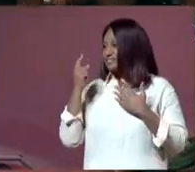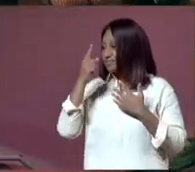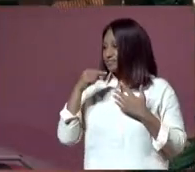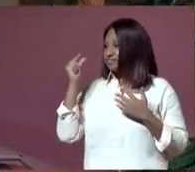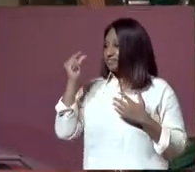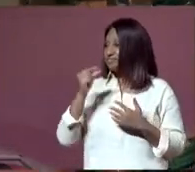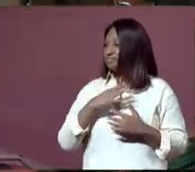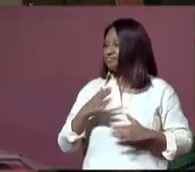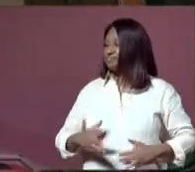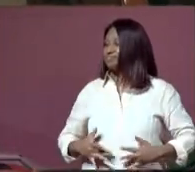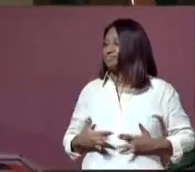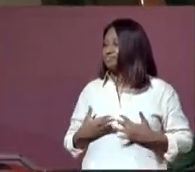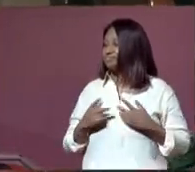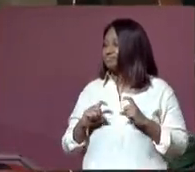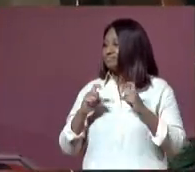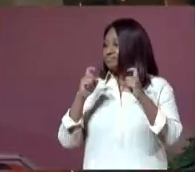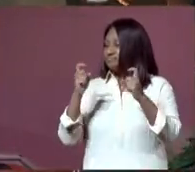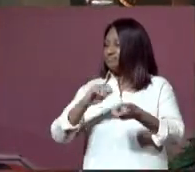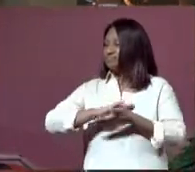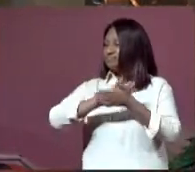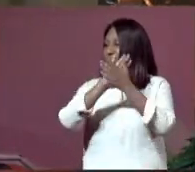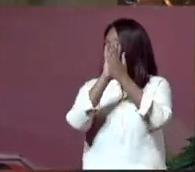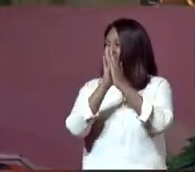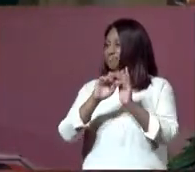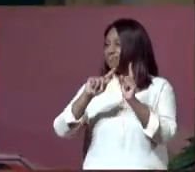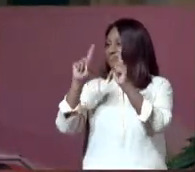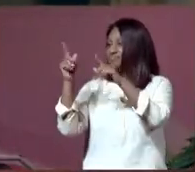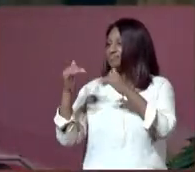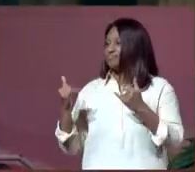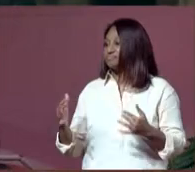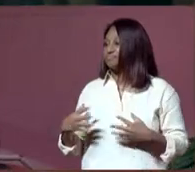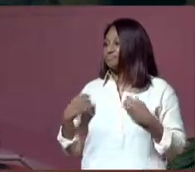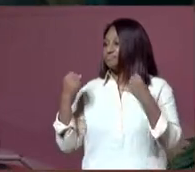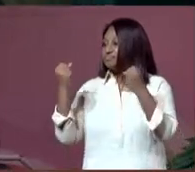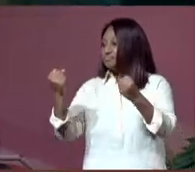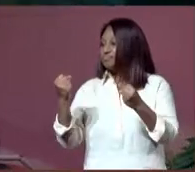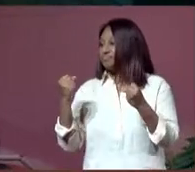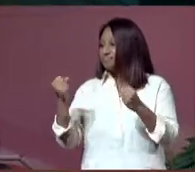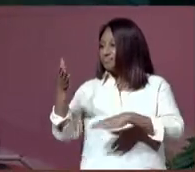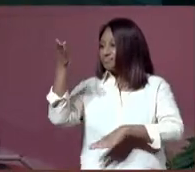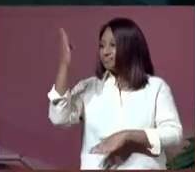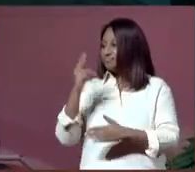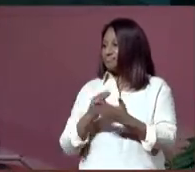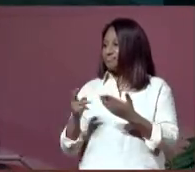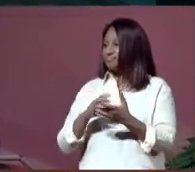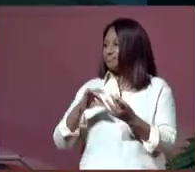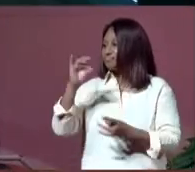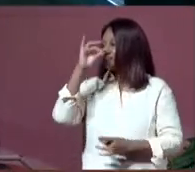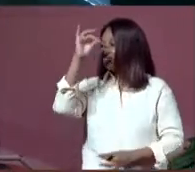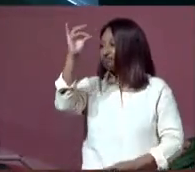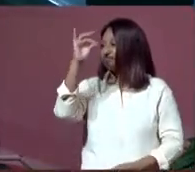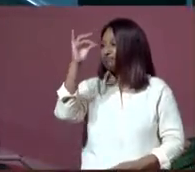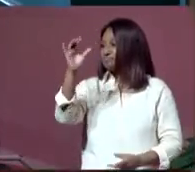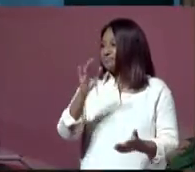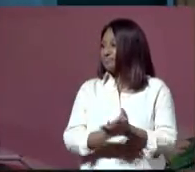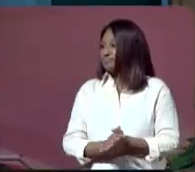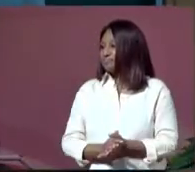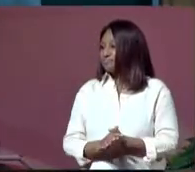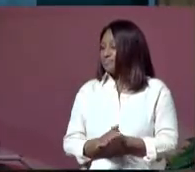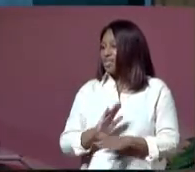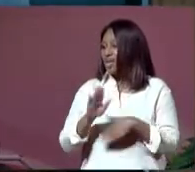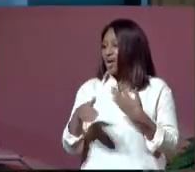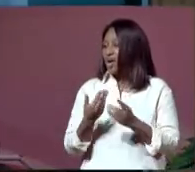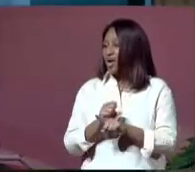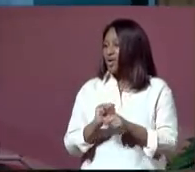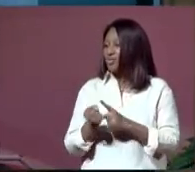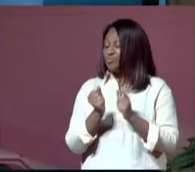light of God's countenance upon you, give you peace. Go now in the power of God's Holy Spirit. Take the water pot off your